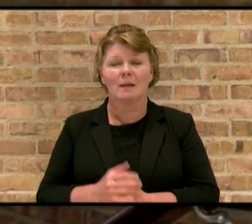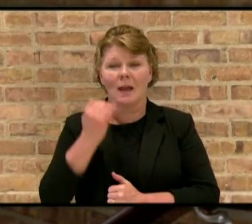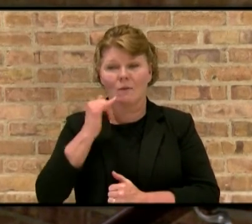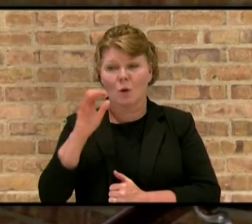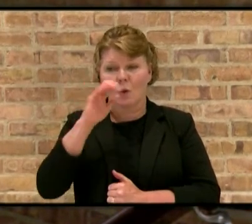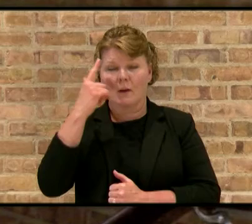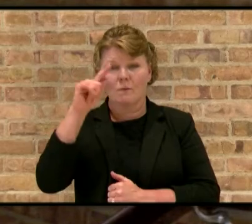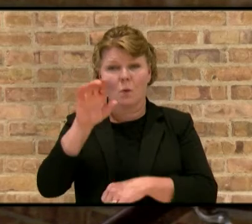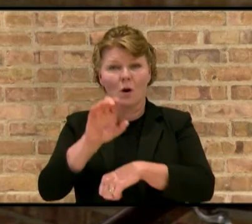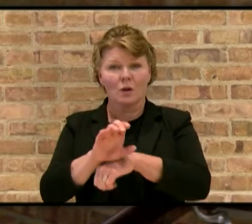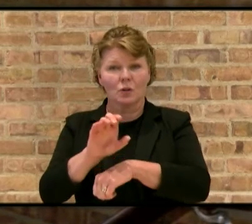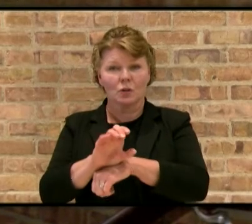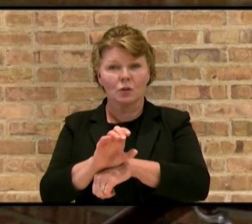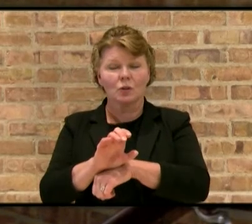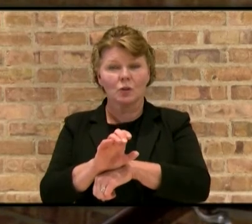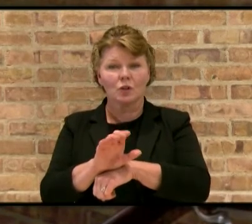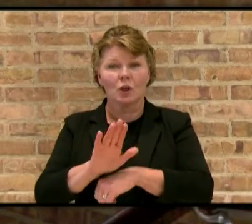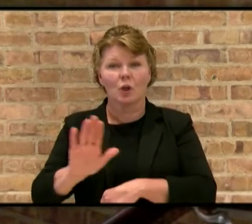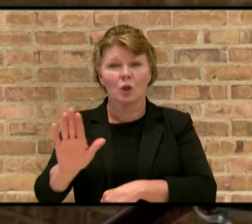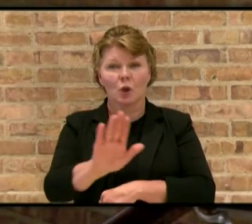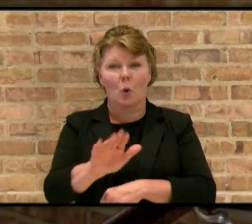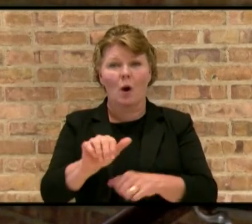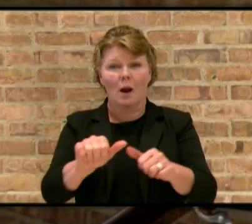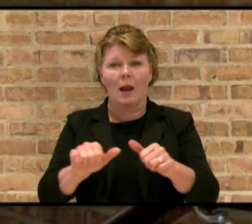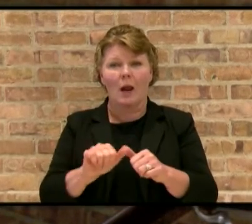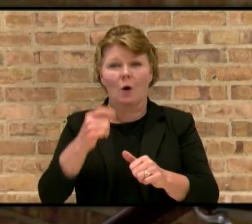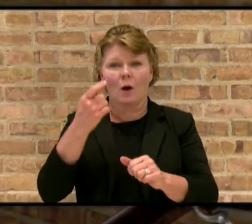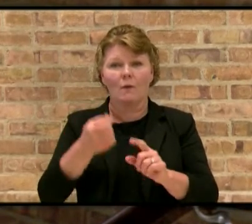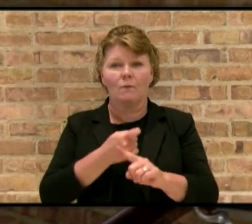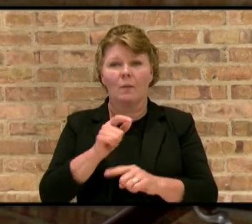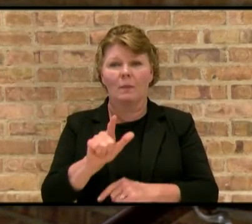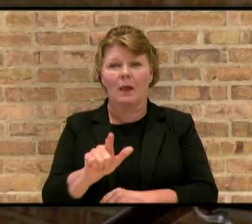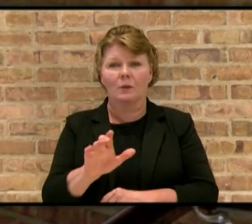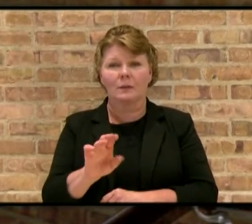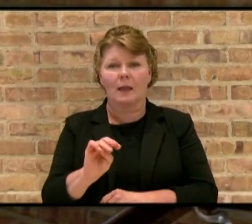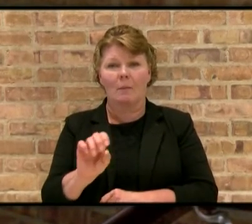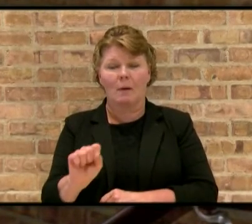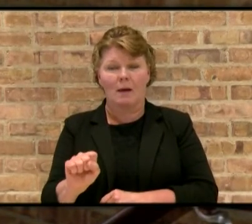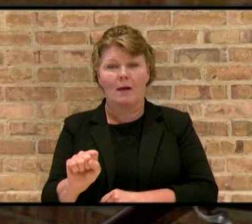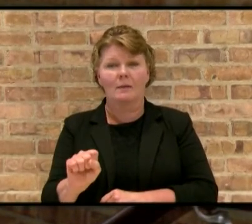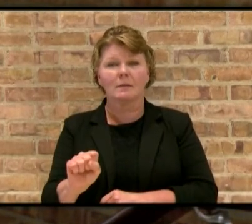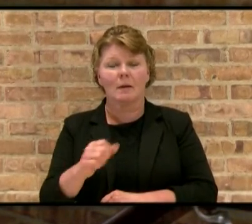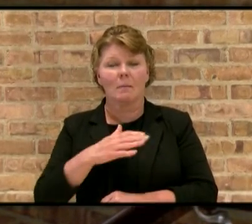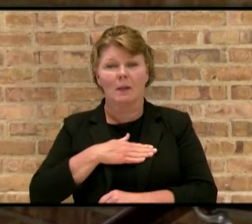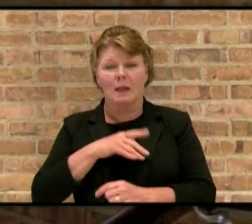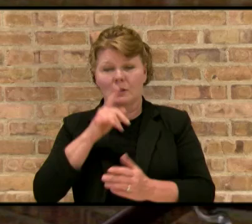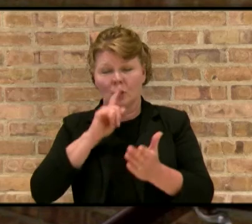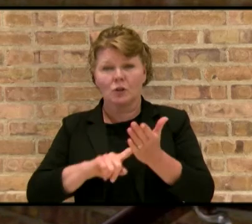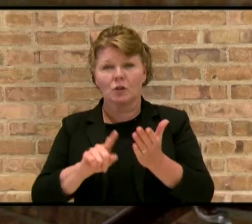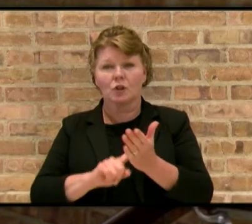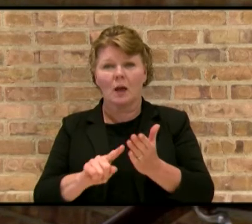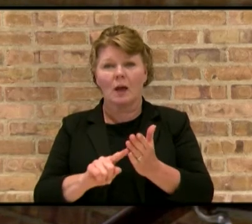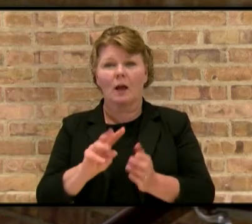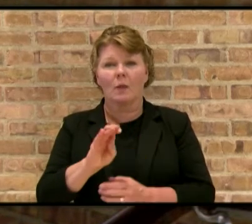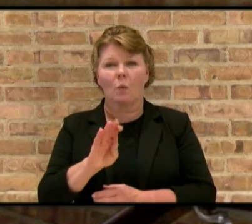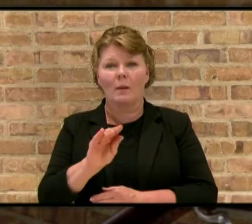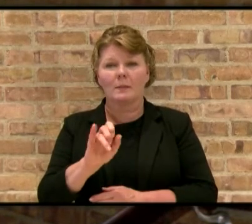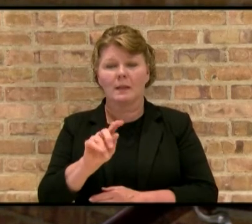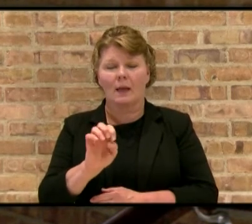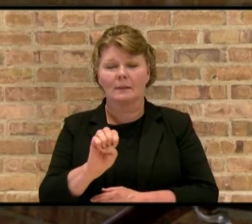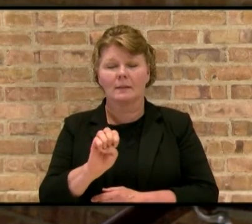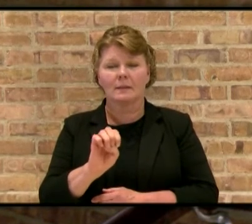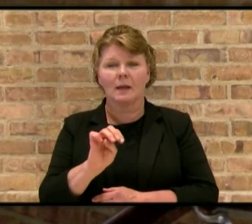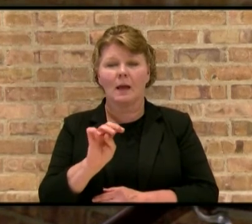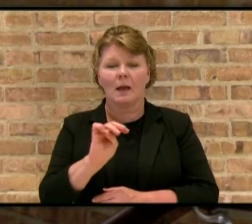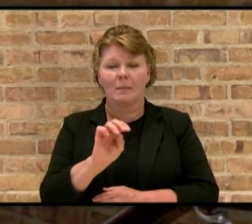for a congregation in your area from the Lutheran Church Missouri Synod, check with the website of Main Street Living for